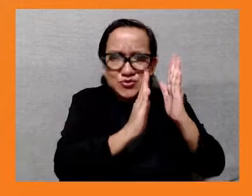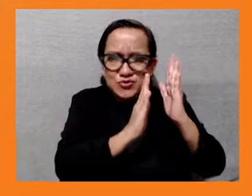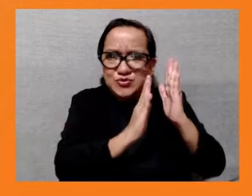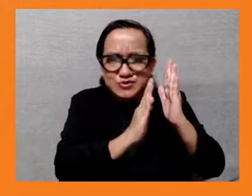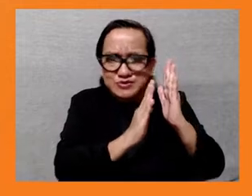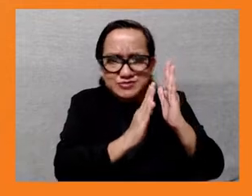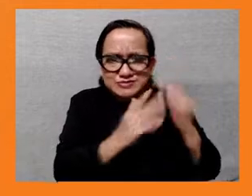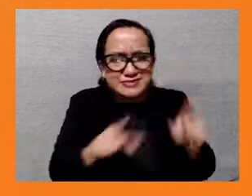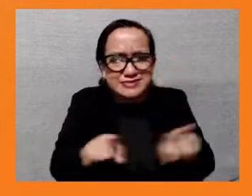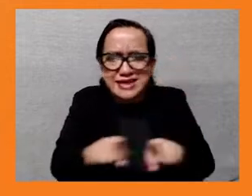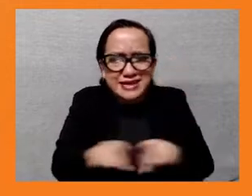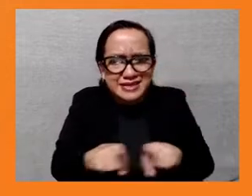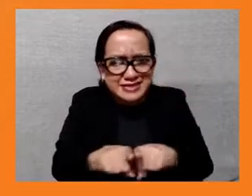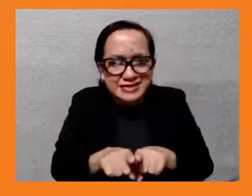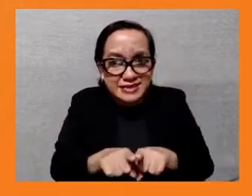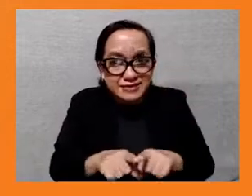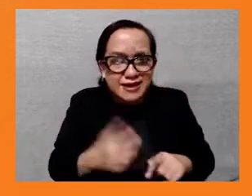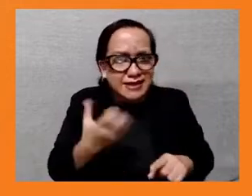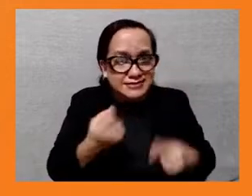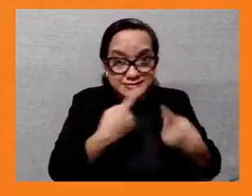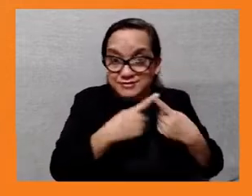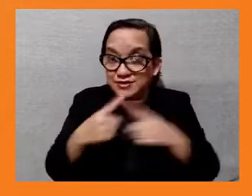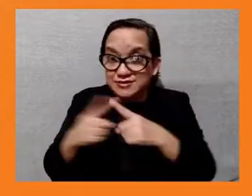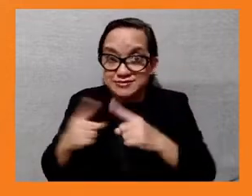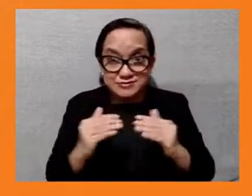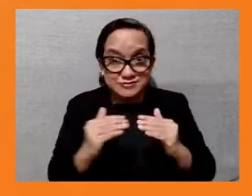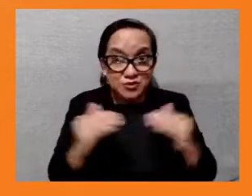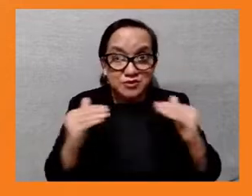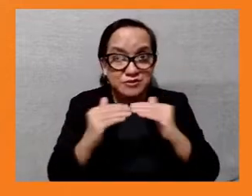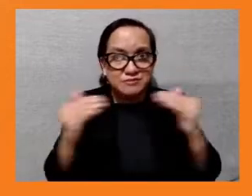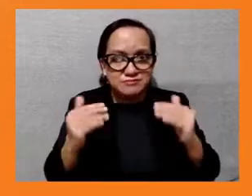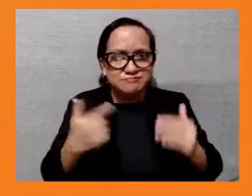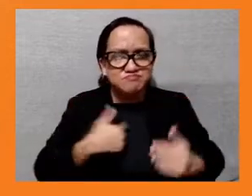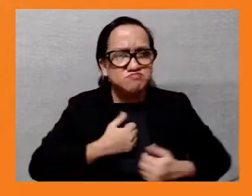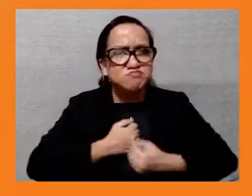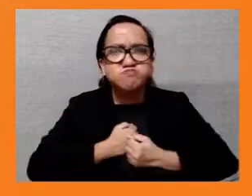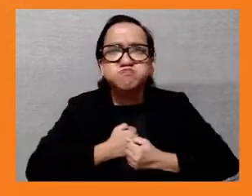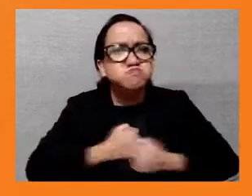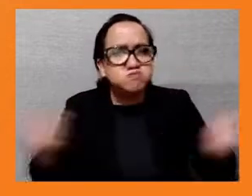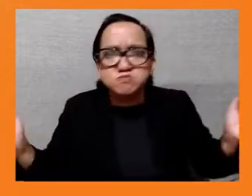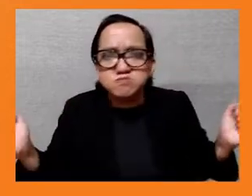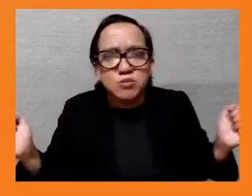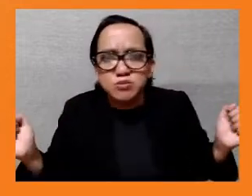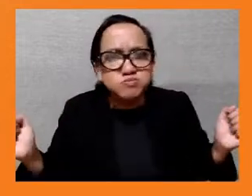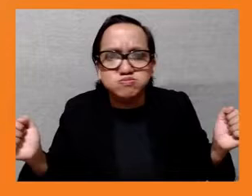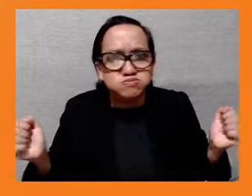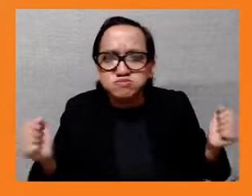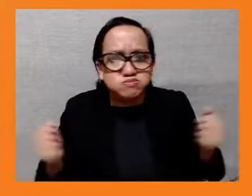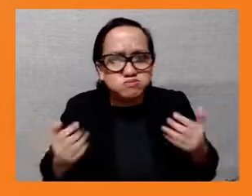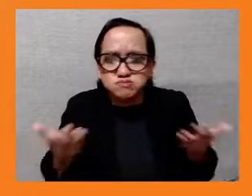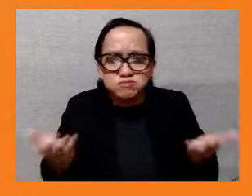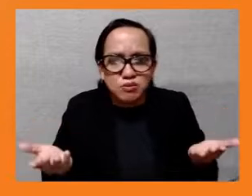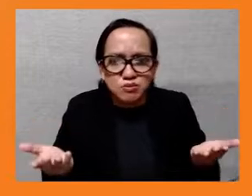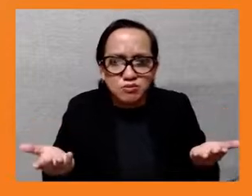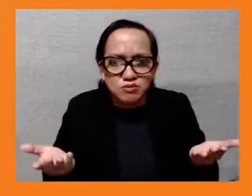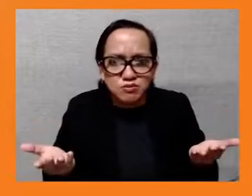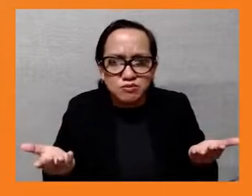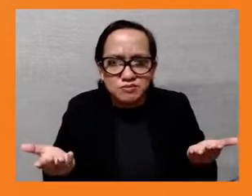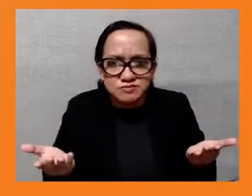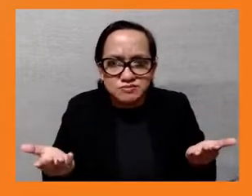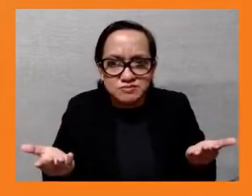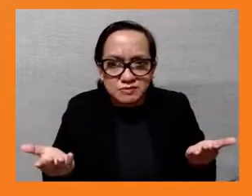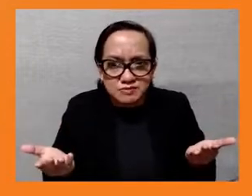monitoring provisions, safety equipment, all of this. A lot of it's in the existing safeguards, but it obviously needs to be strengthened. And another